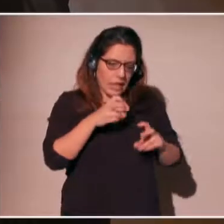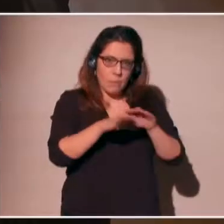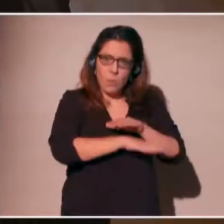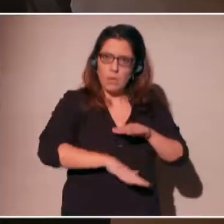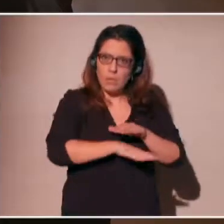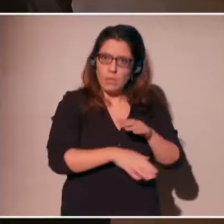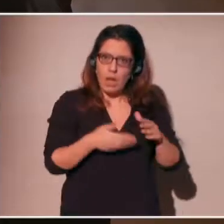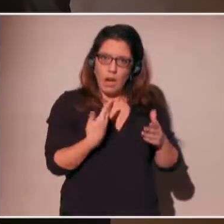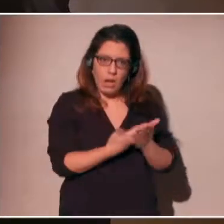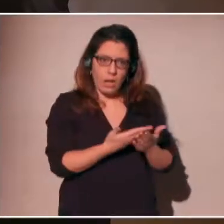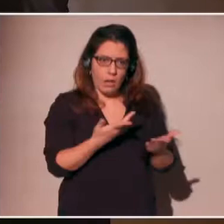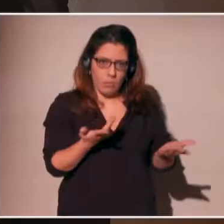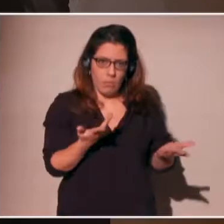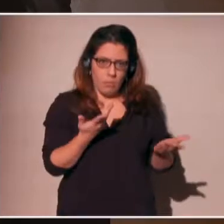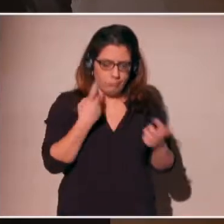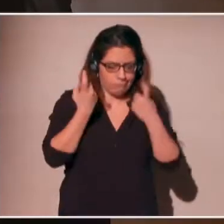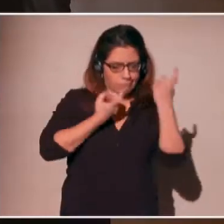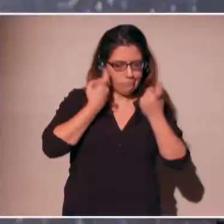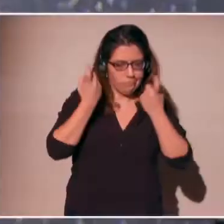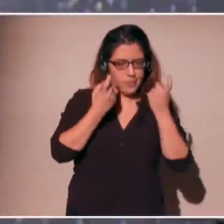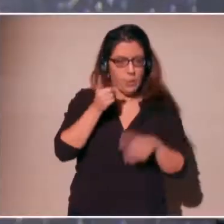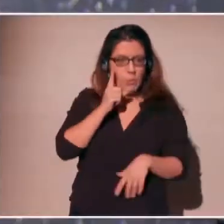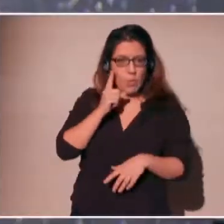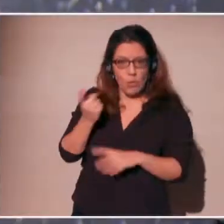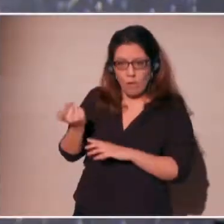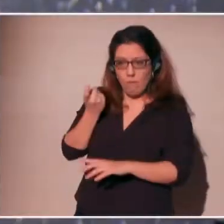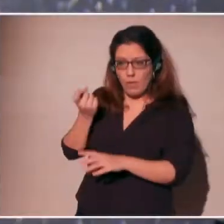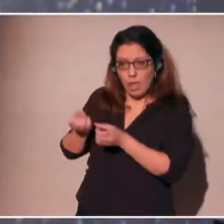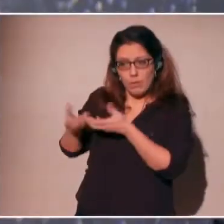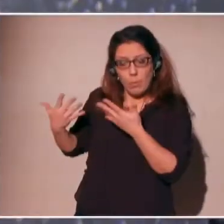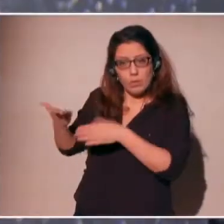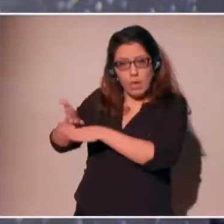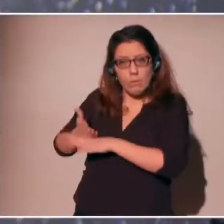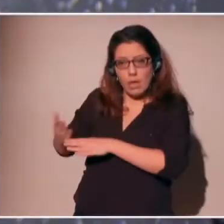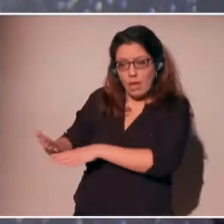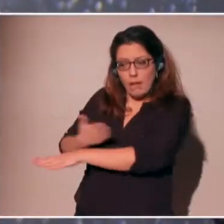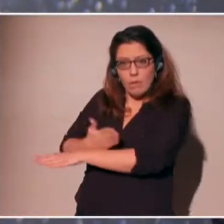fundamental research issues can emerge from